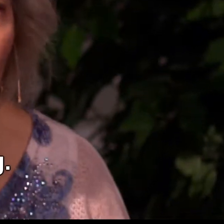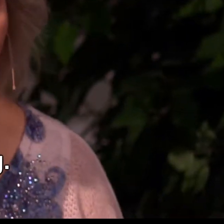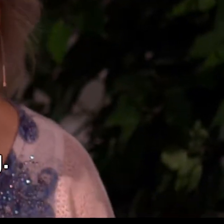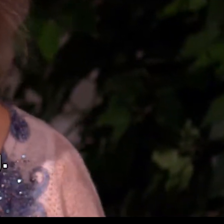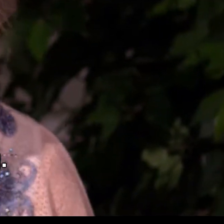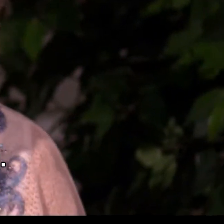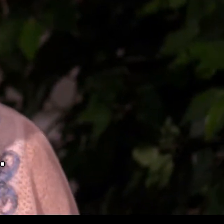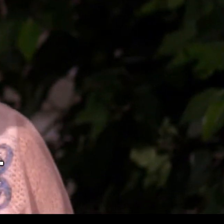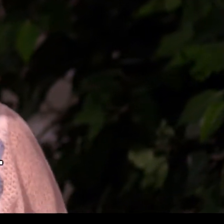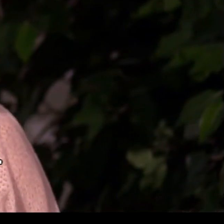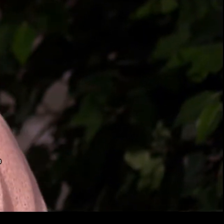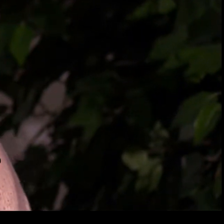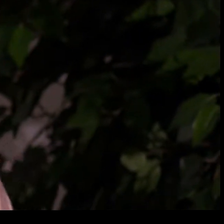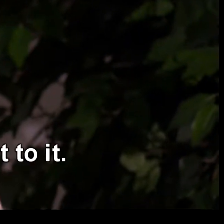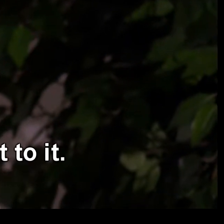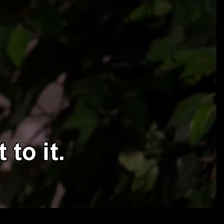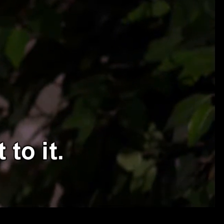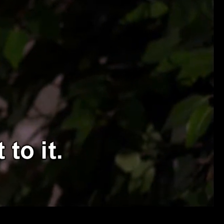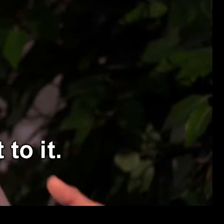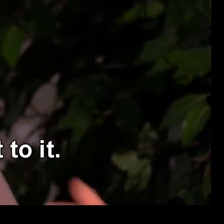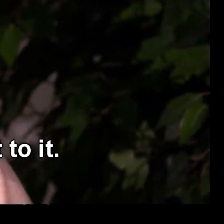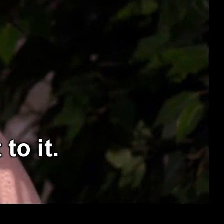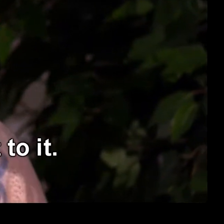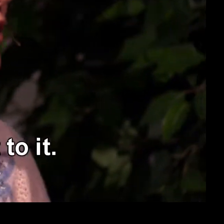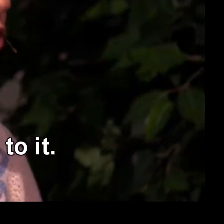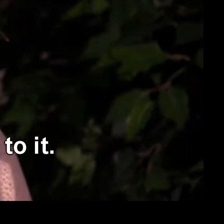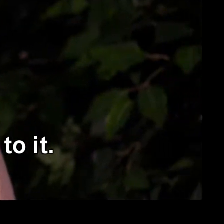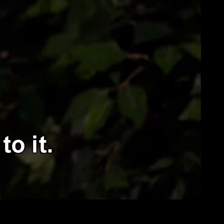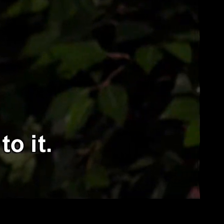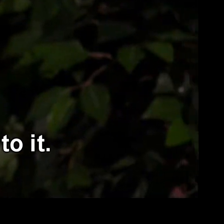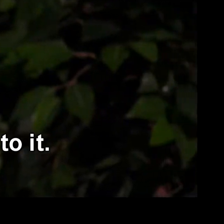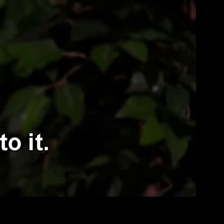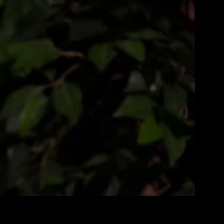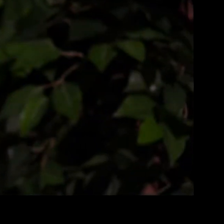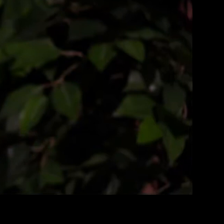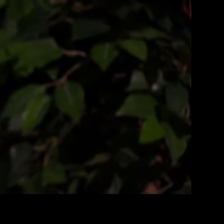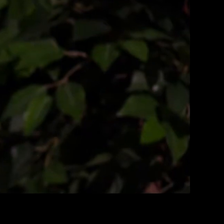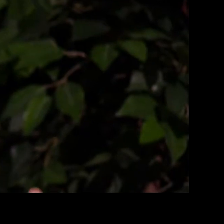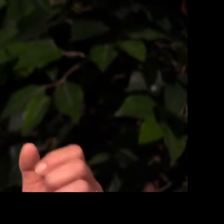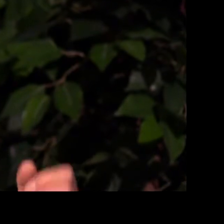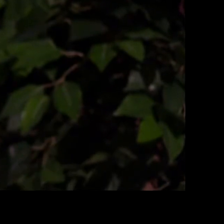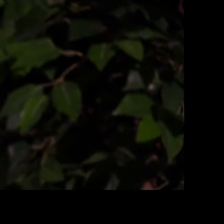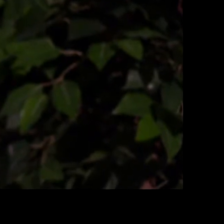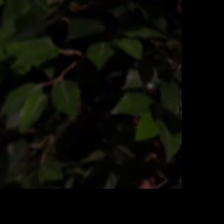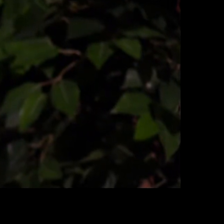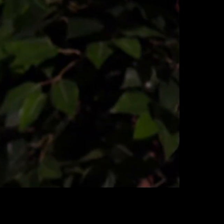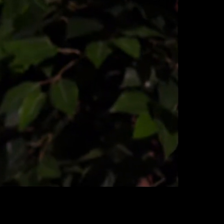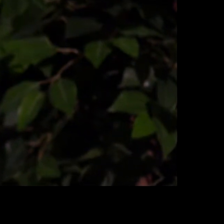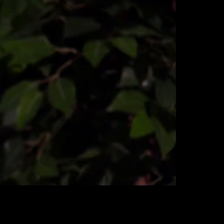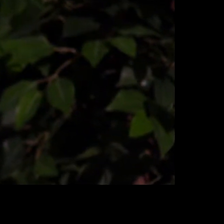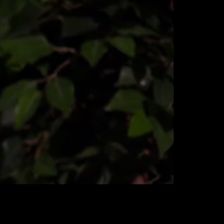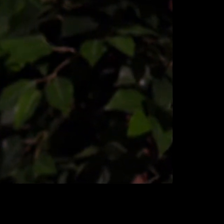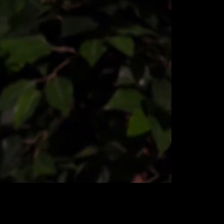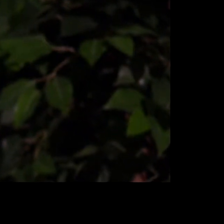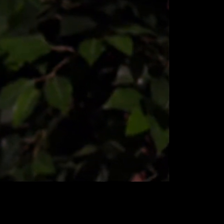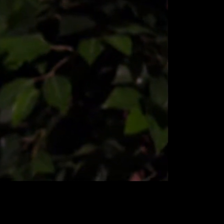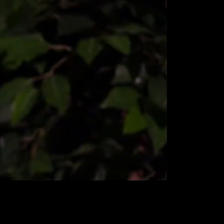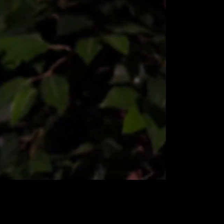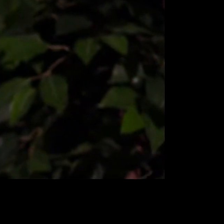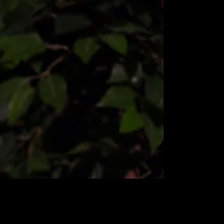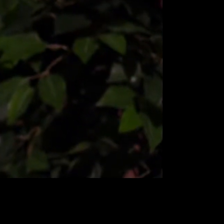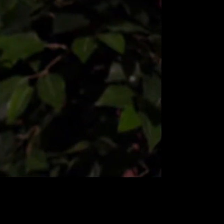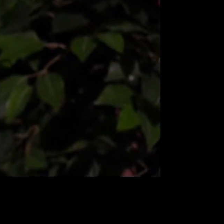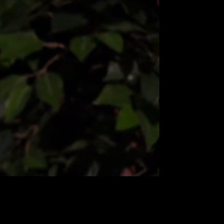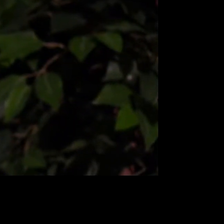find that one thing and give your whole heart to it, and then go.